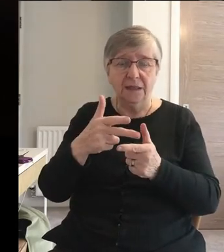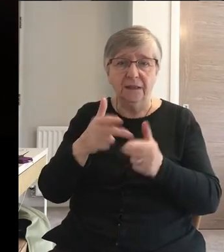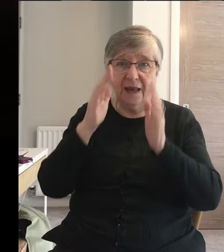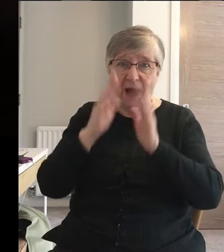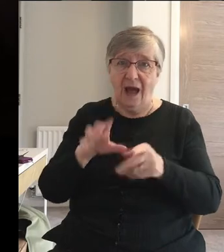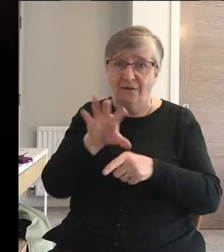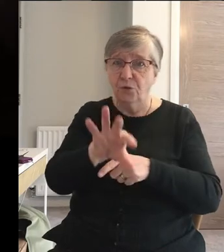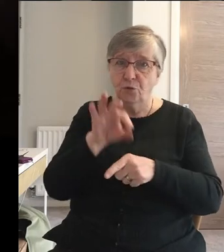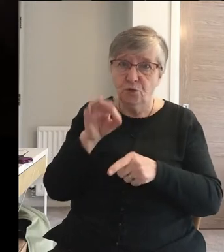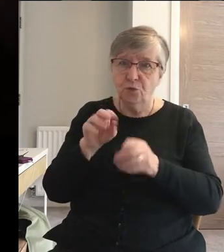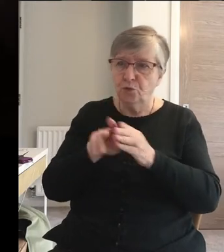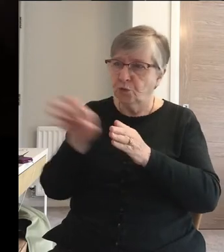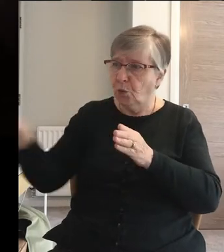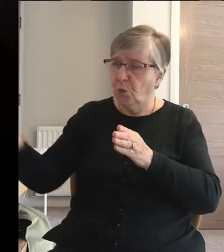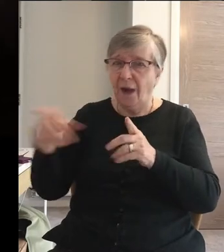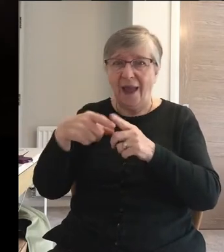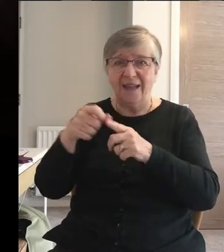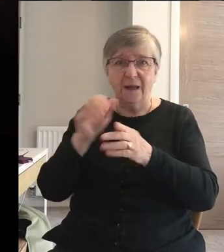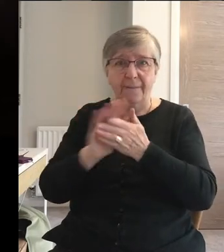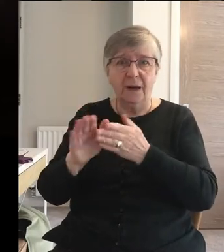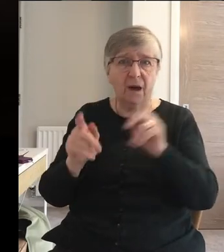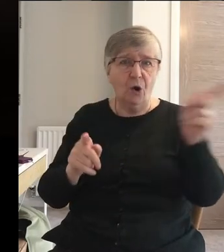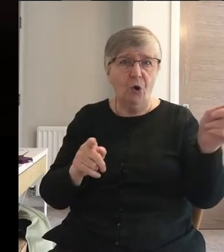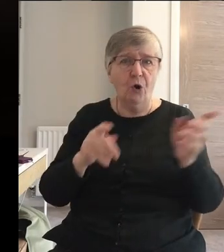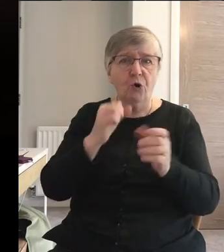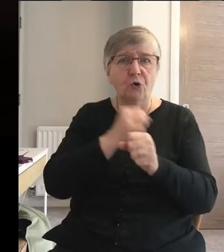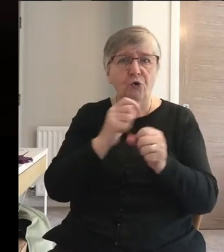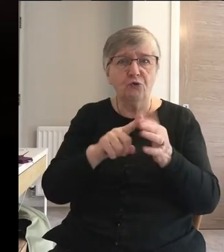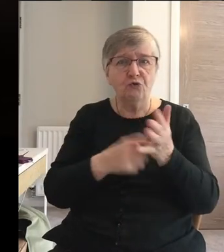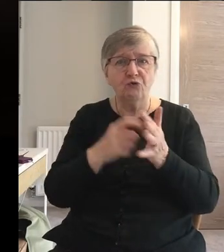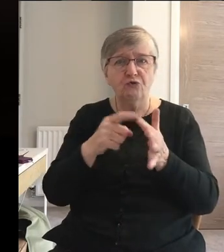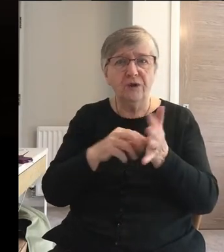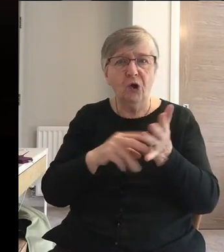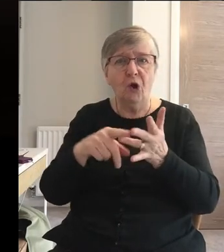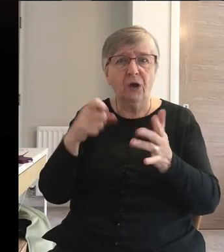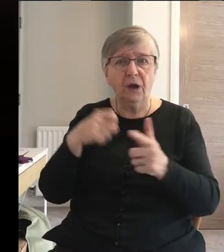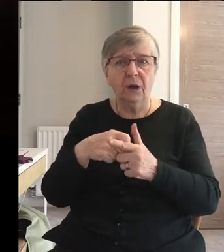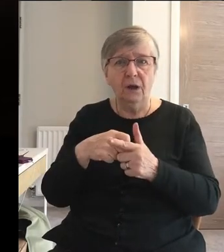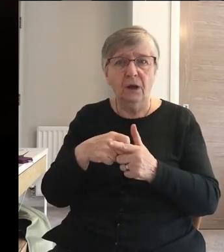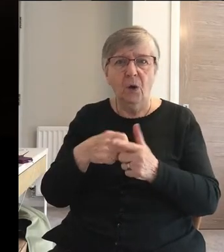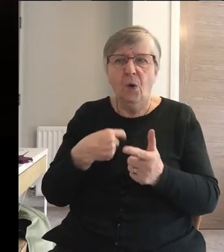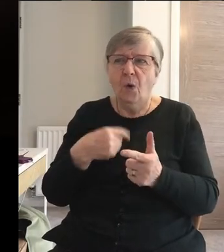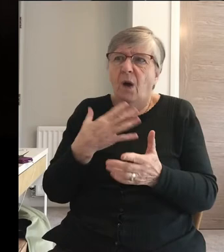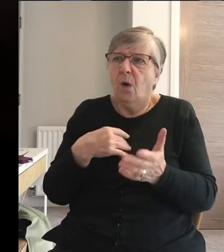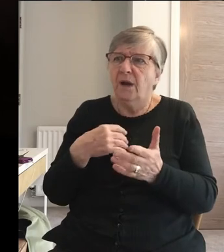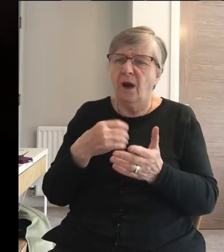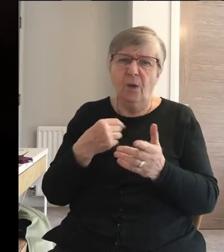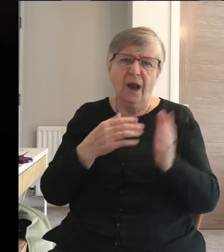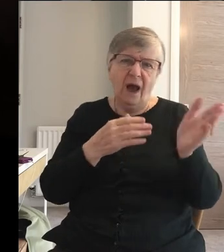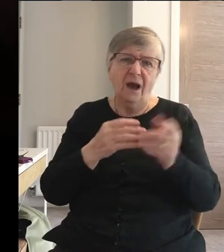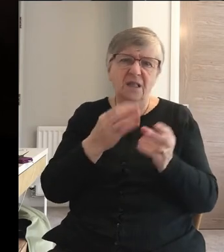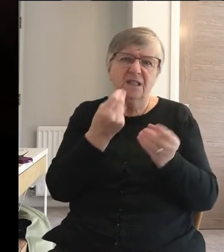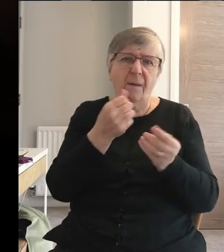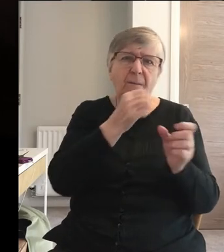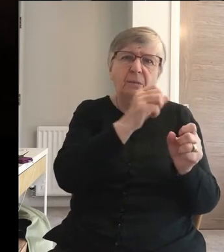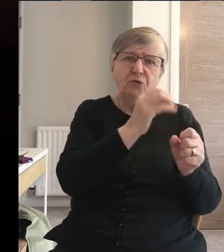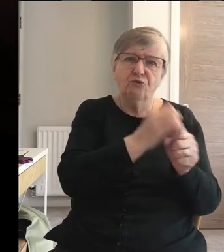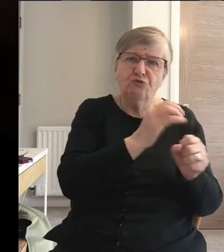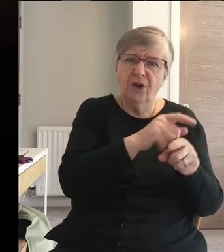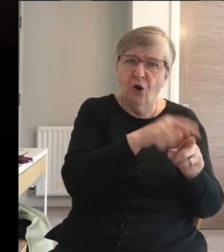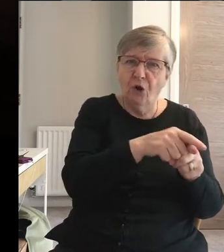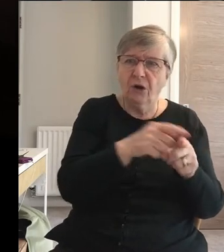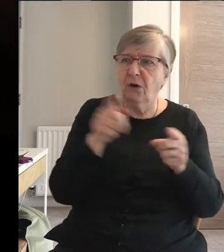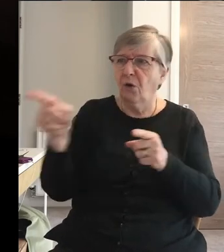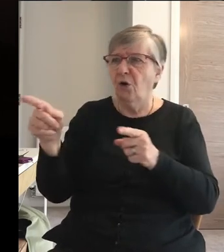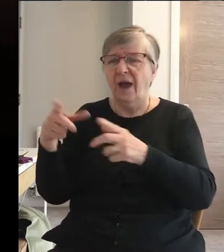driving to Greenock or I'm driving to Edinburgh. And I can't drive to the M8 and think, oh, well, I want a bit of each, you know, a wee bit of Greenock and a wee bit of Edinburgh mixed